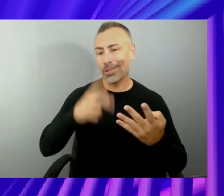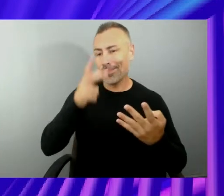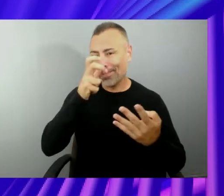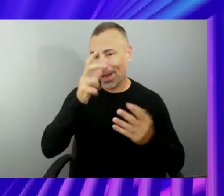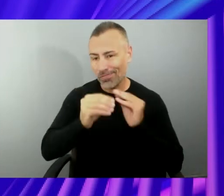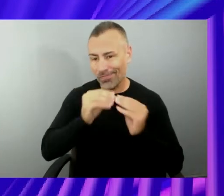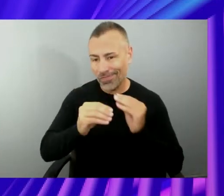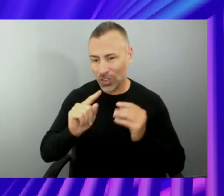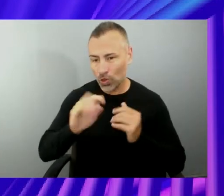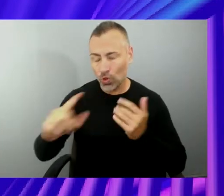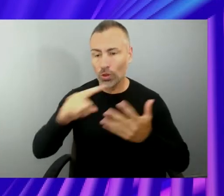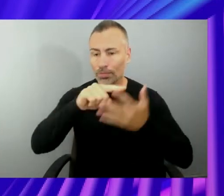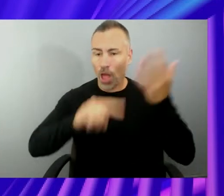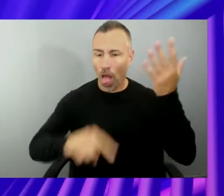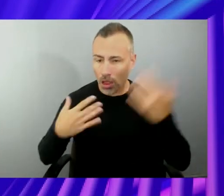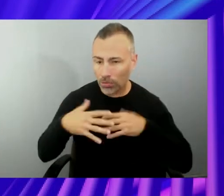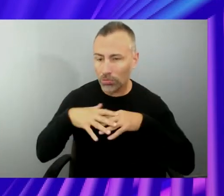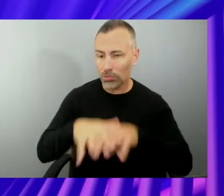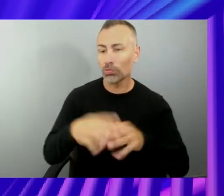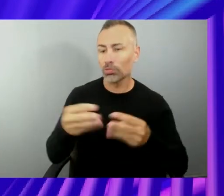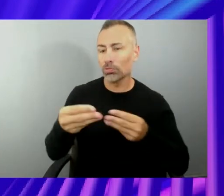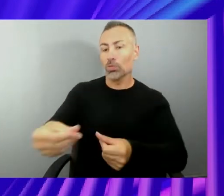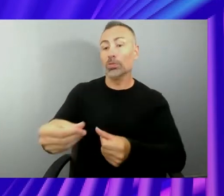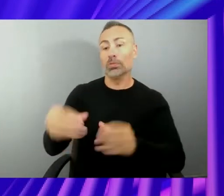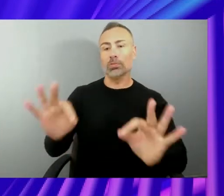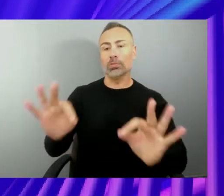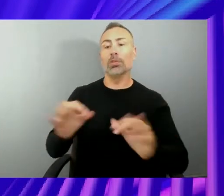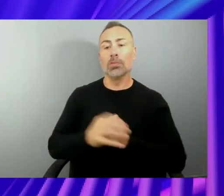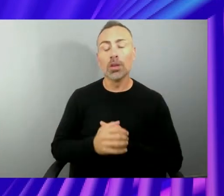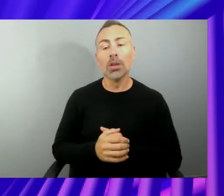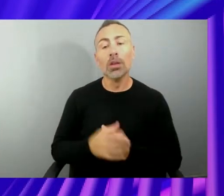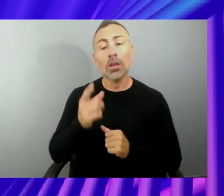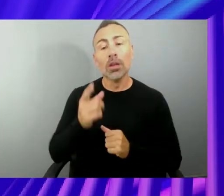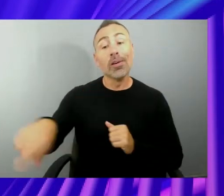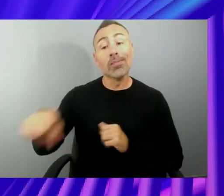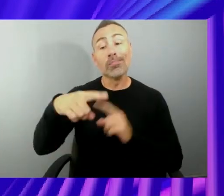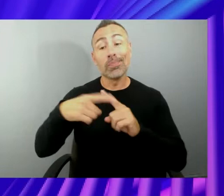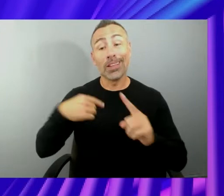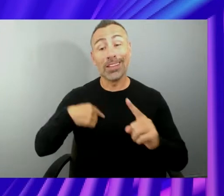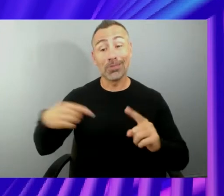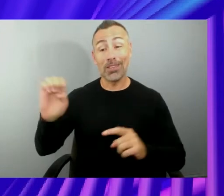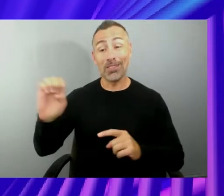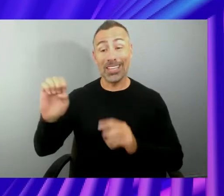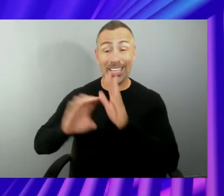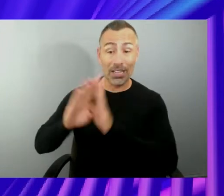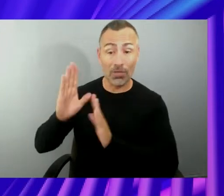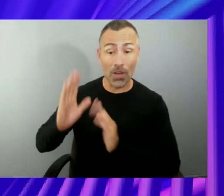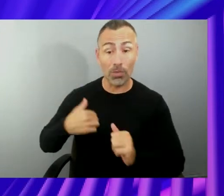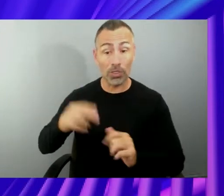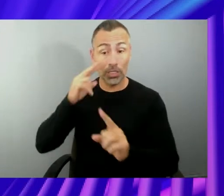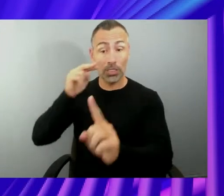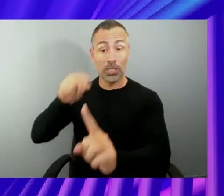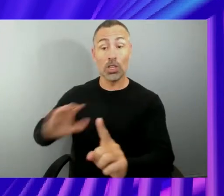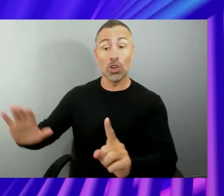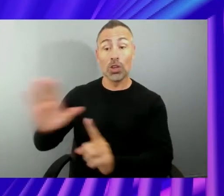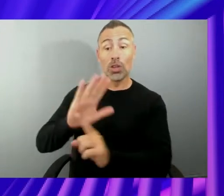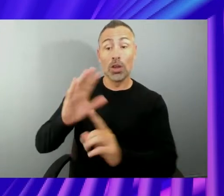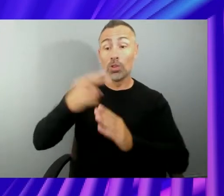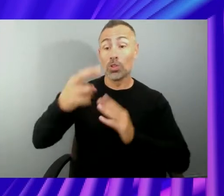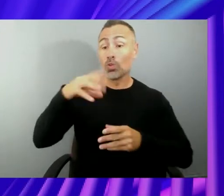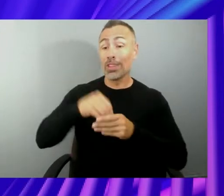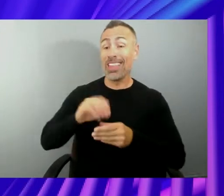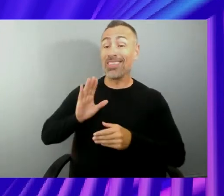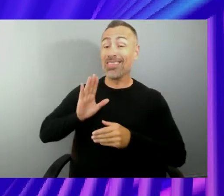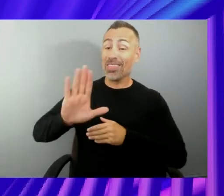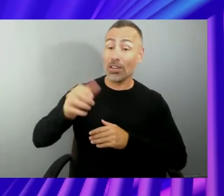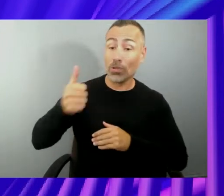it. And then we also have all the IDE plugins as well, so developers can consume results directly within their platform that they use, and then make their